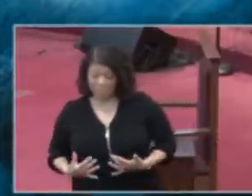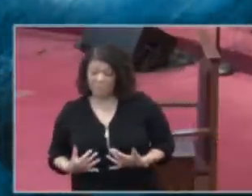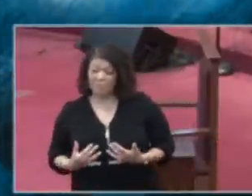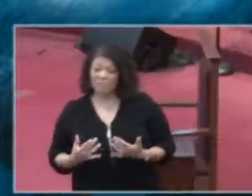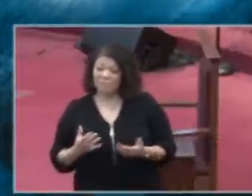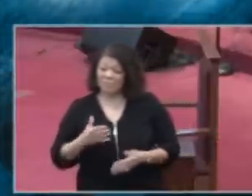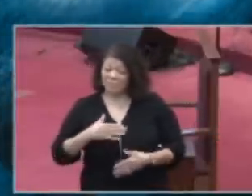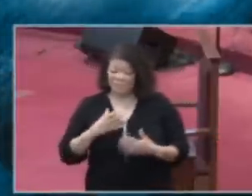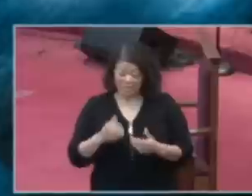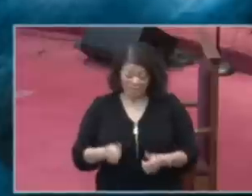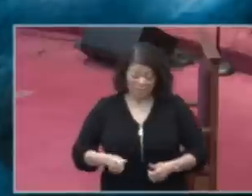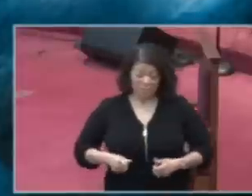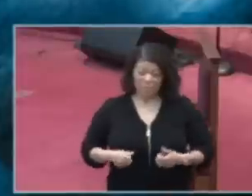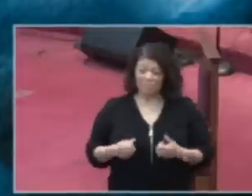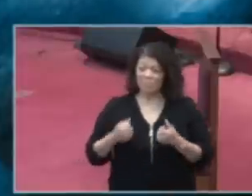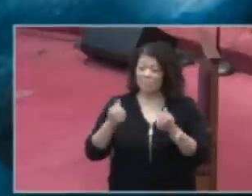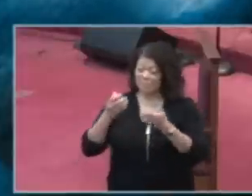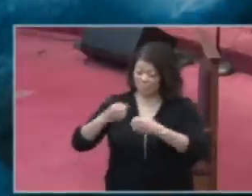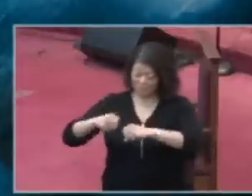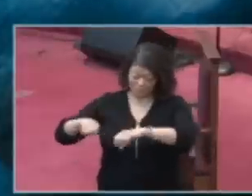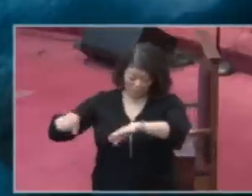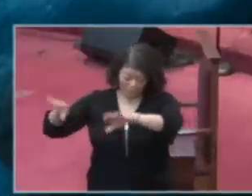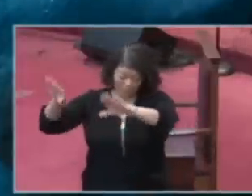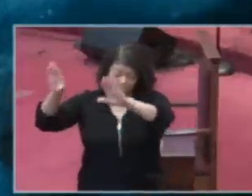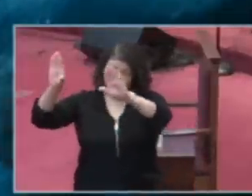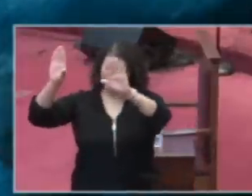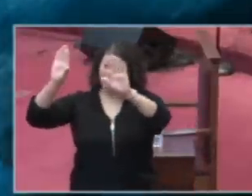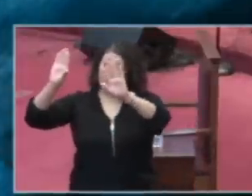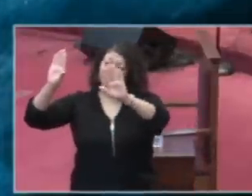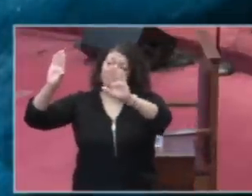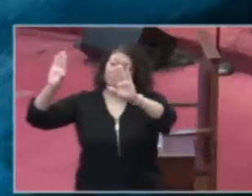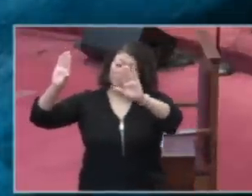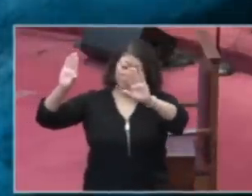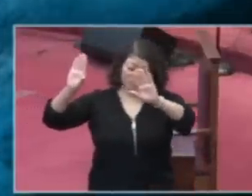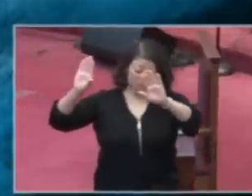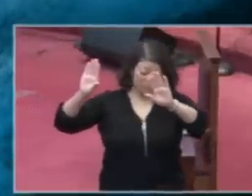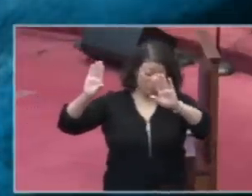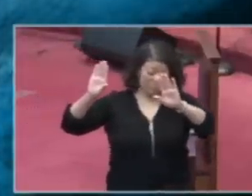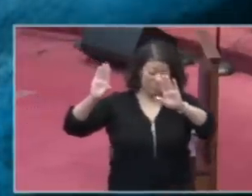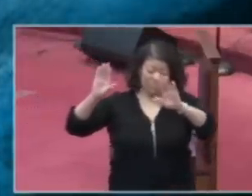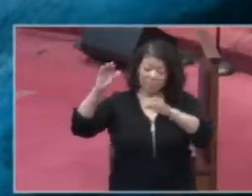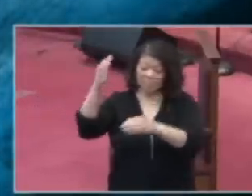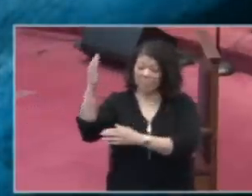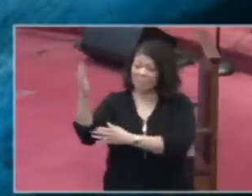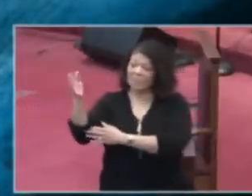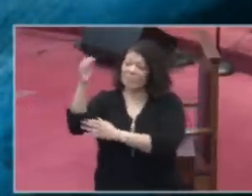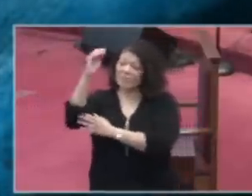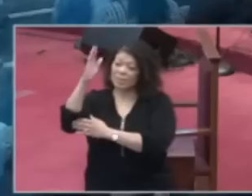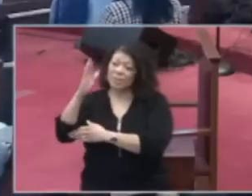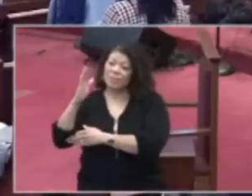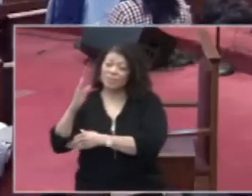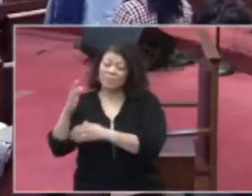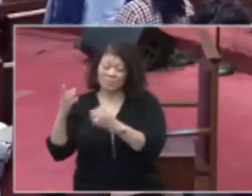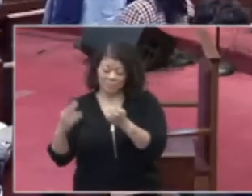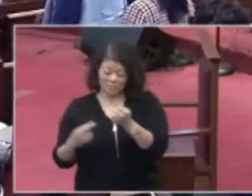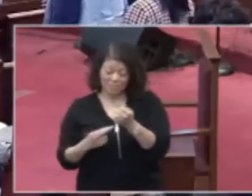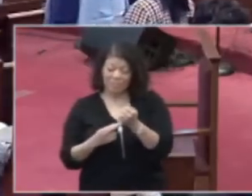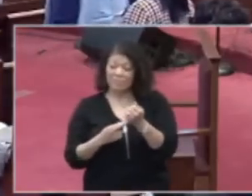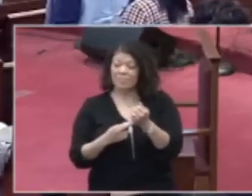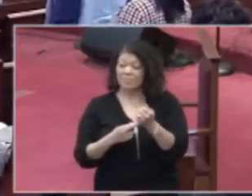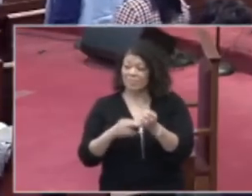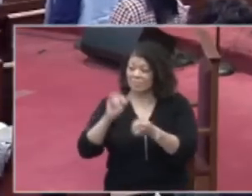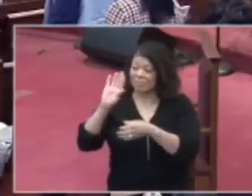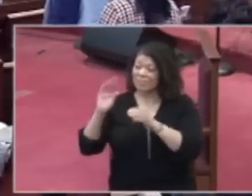will open up inside. Come on, sing it again from the bottom of your heart. If you provide. If you provide